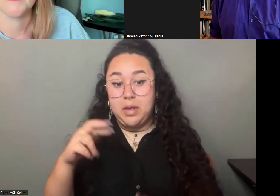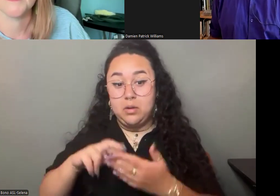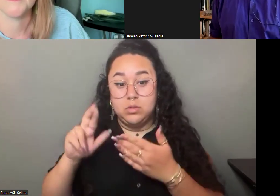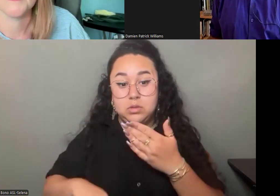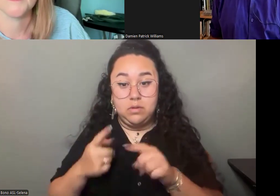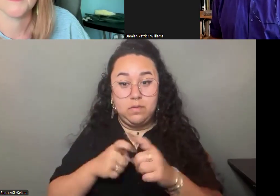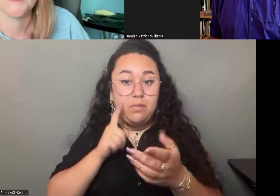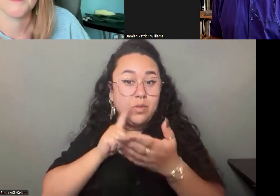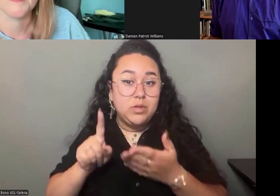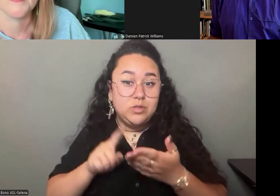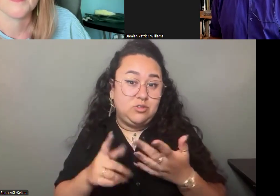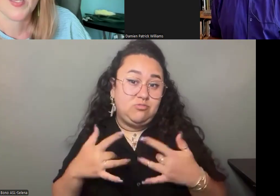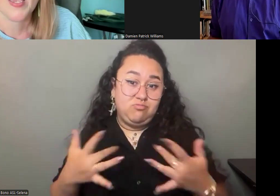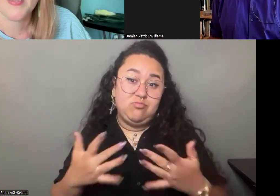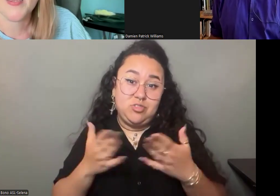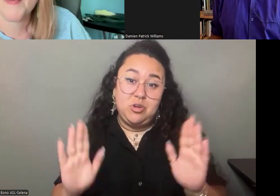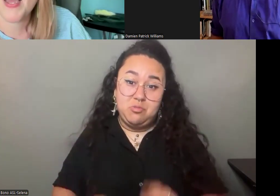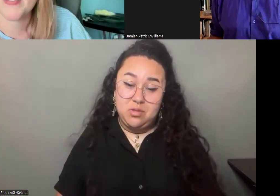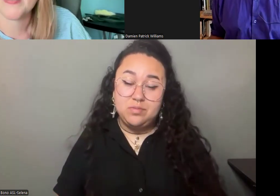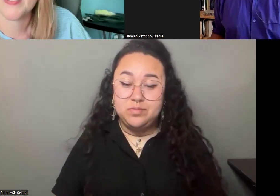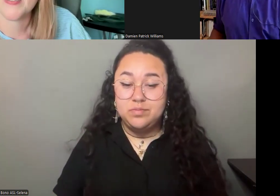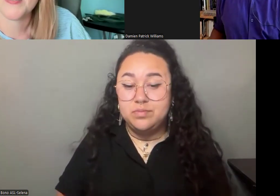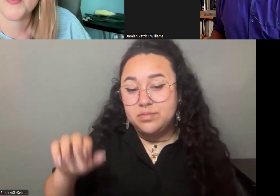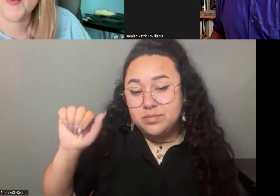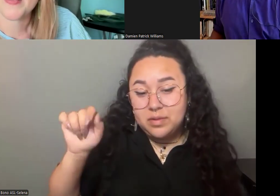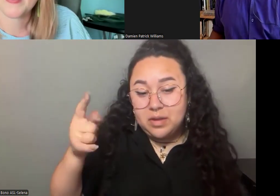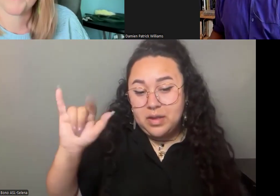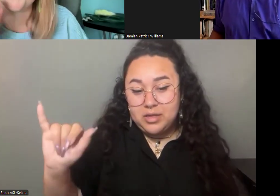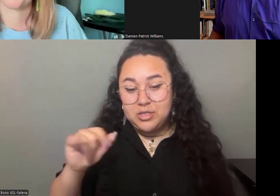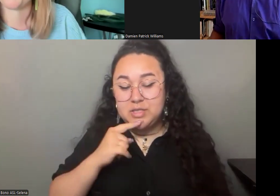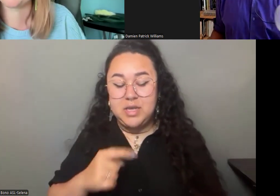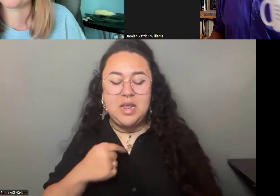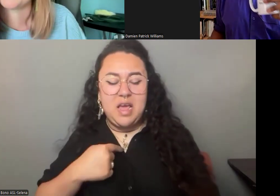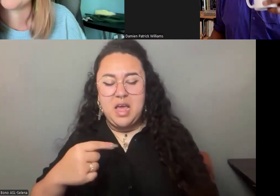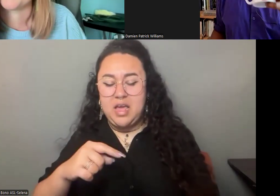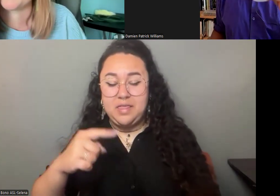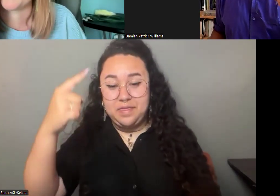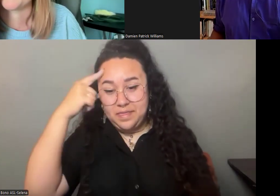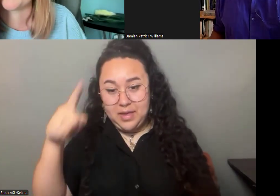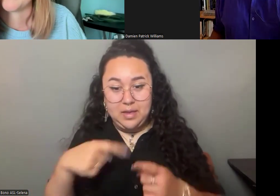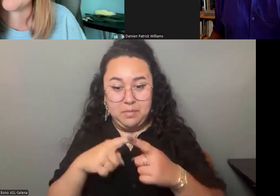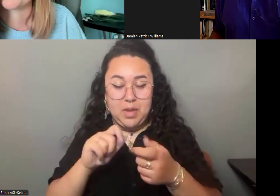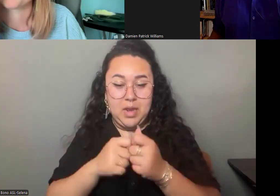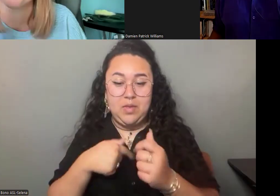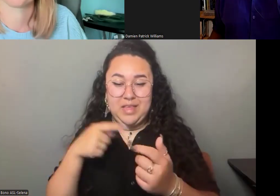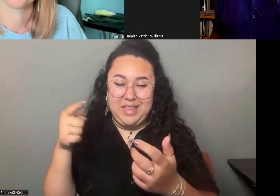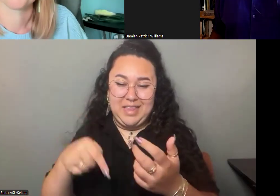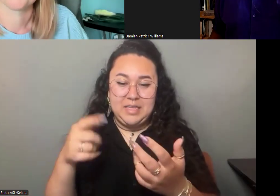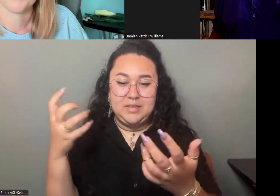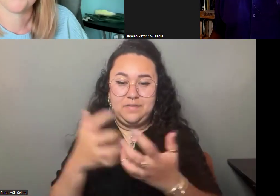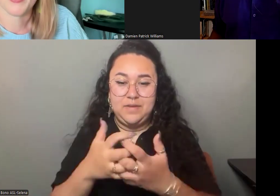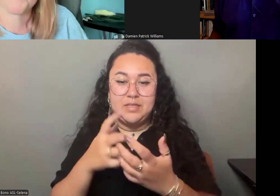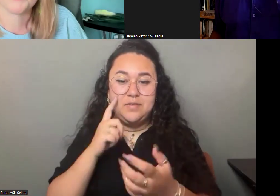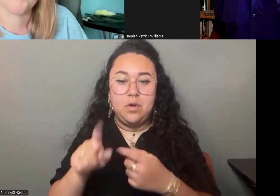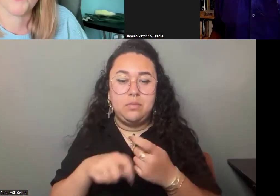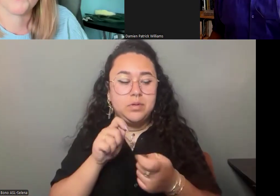research across the board. Yeah, and I'm not, I think about how this fits into particular, like,